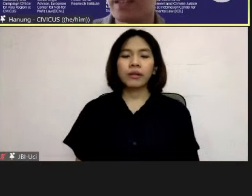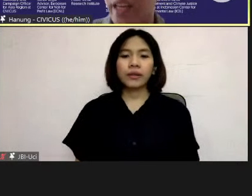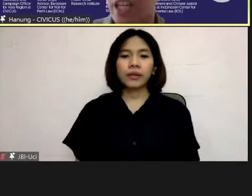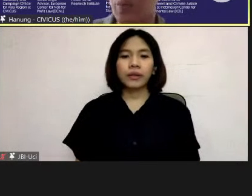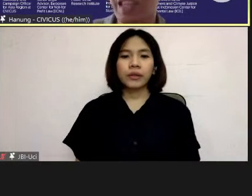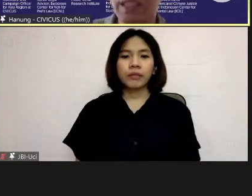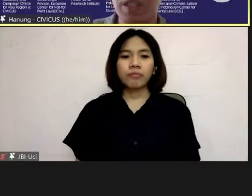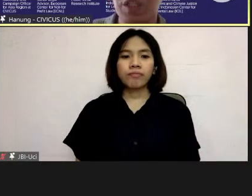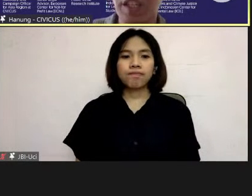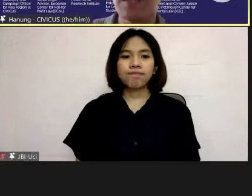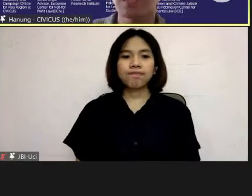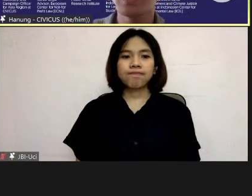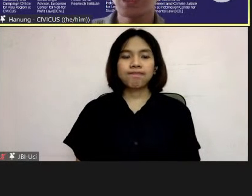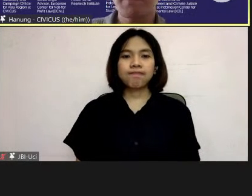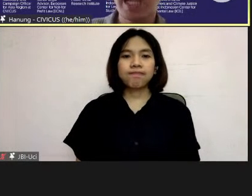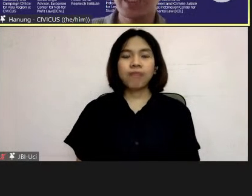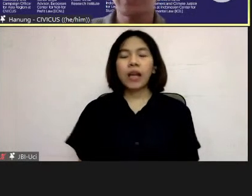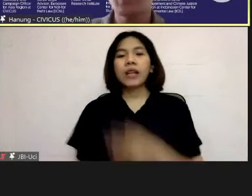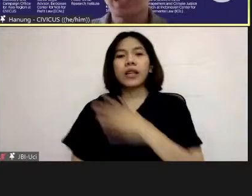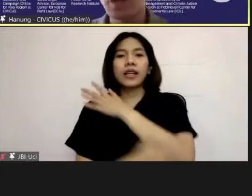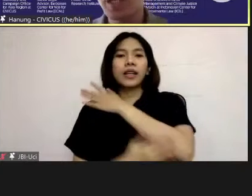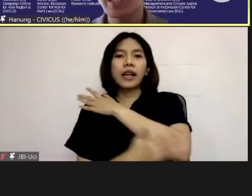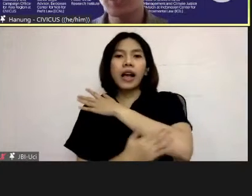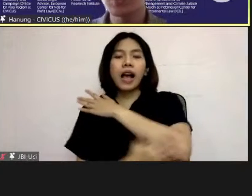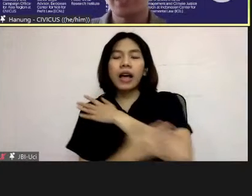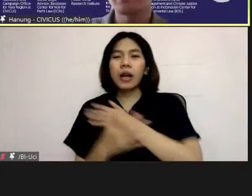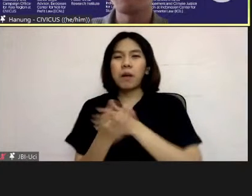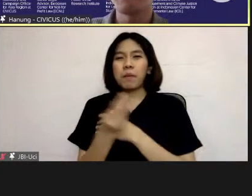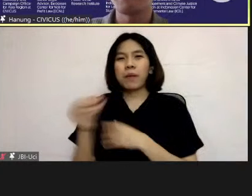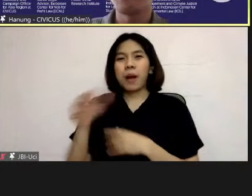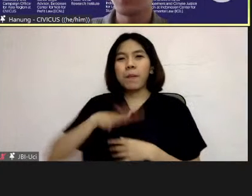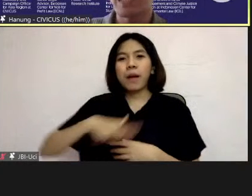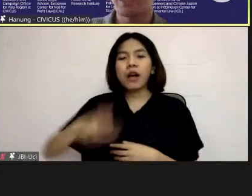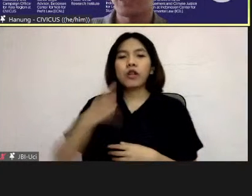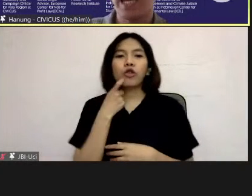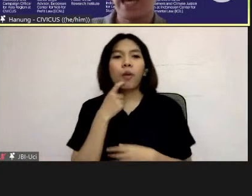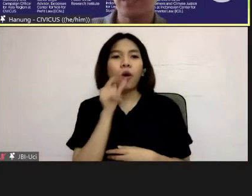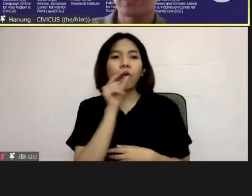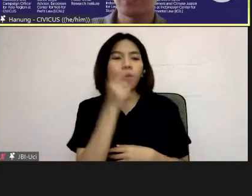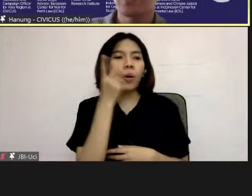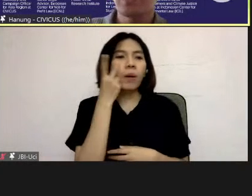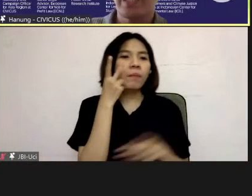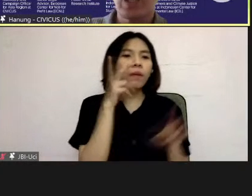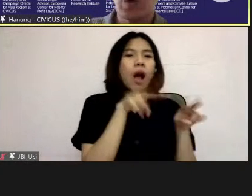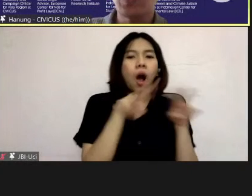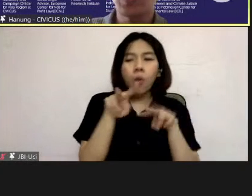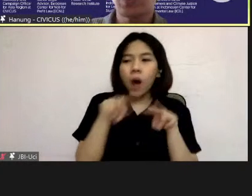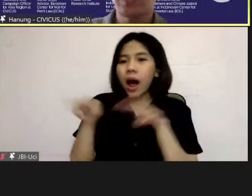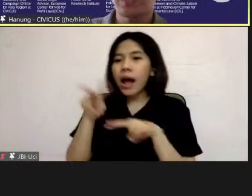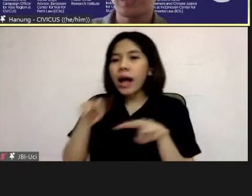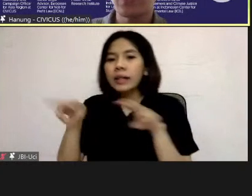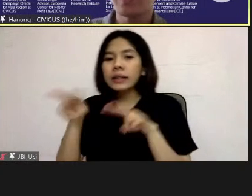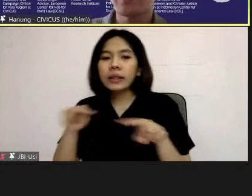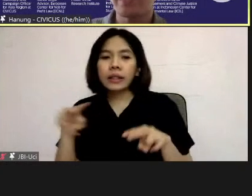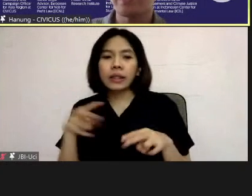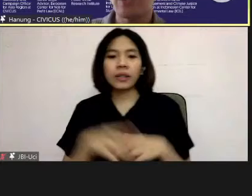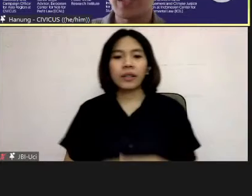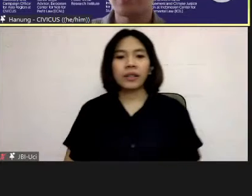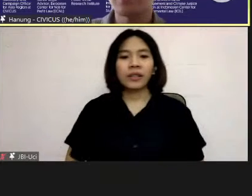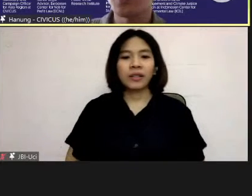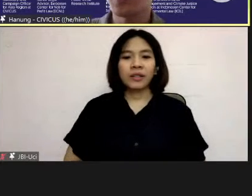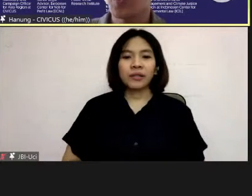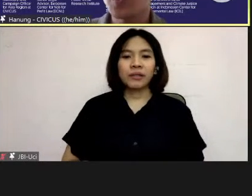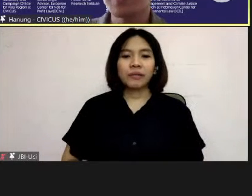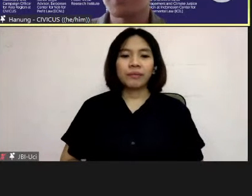example, in Thailand with Las Majes, Malaysia Communication and Multimedia Act, and also the recent